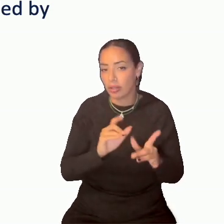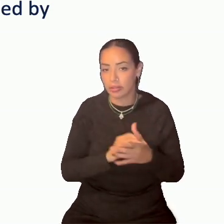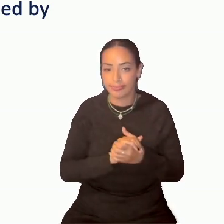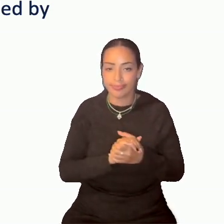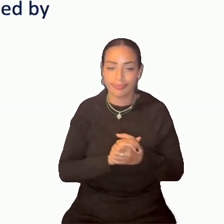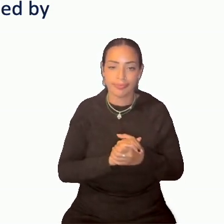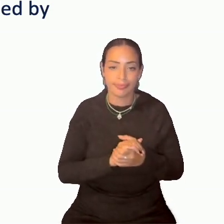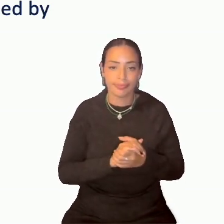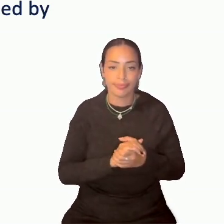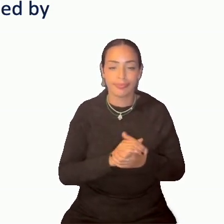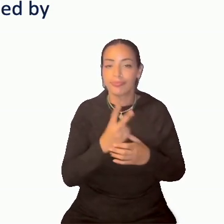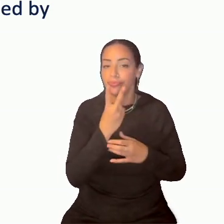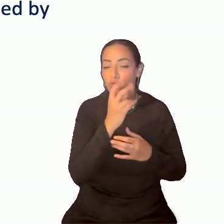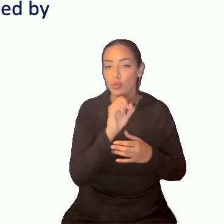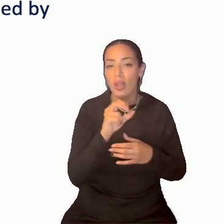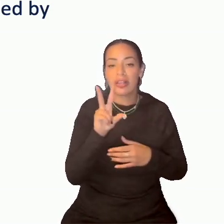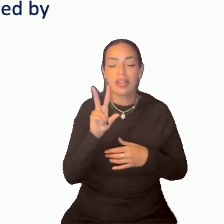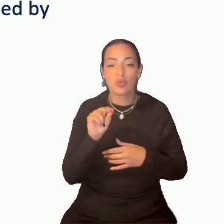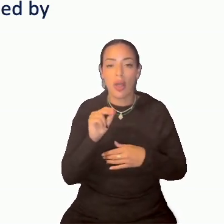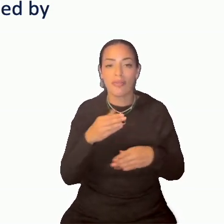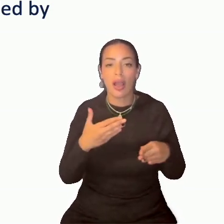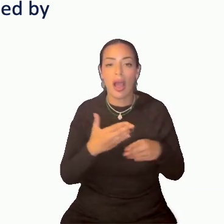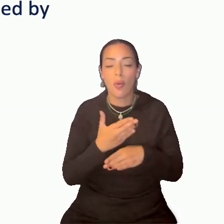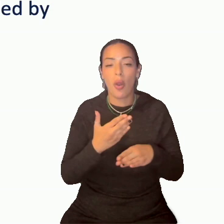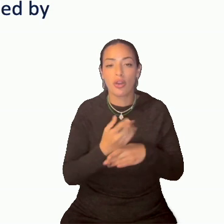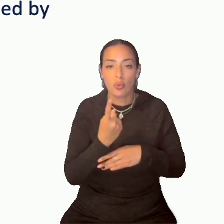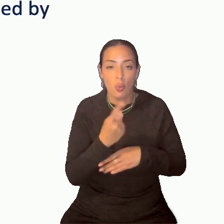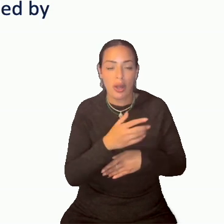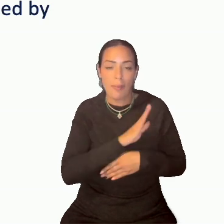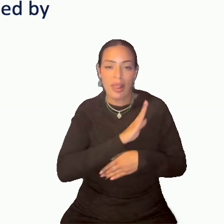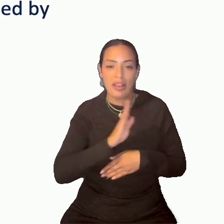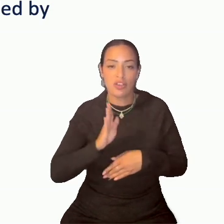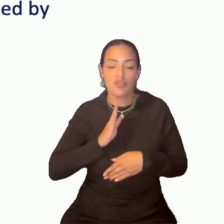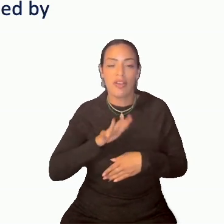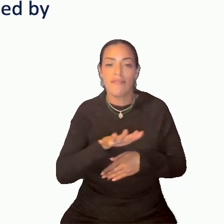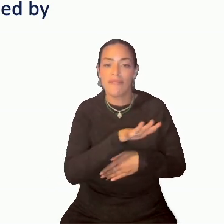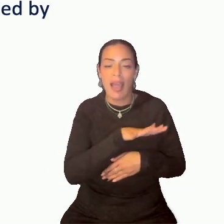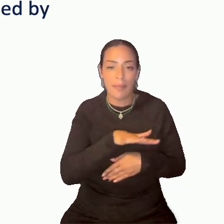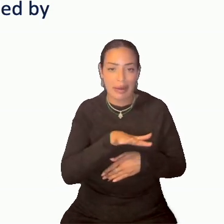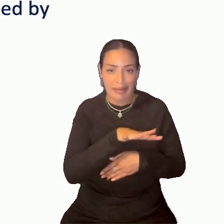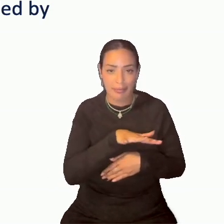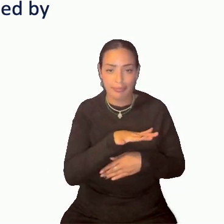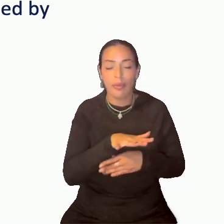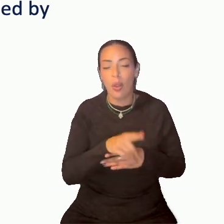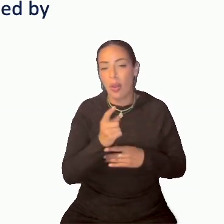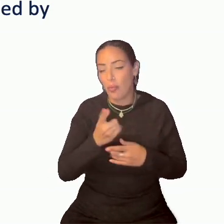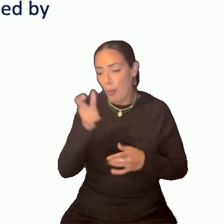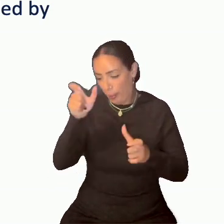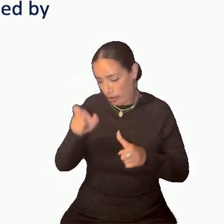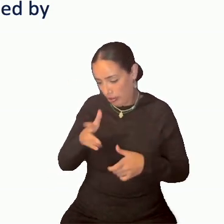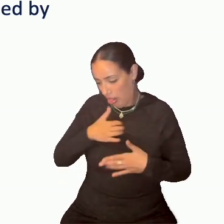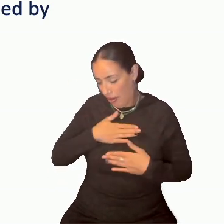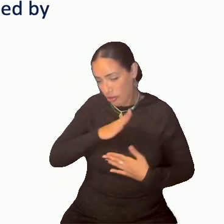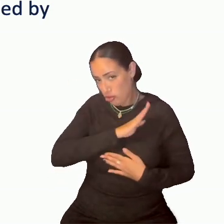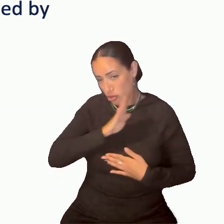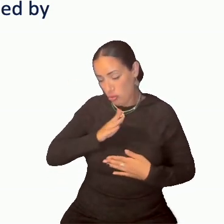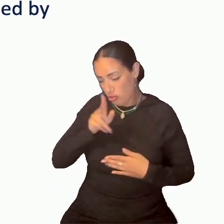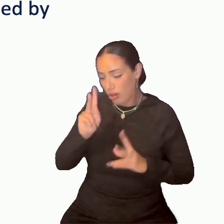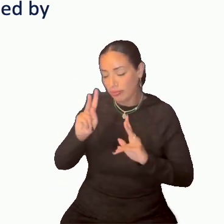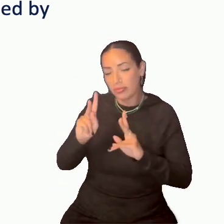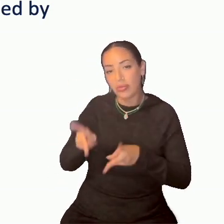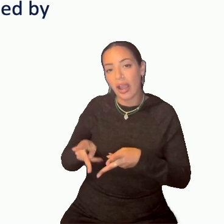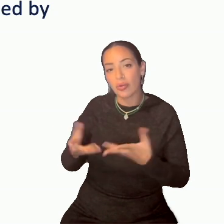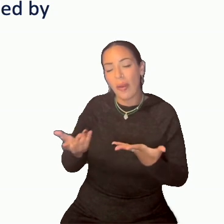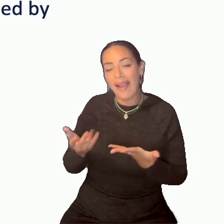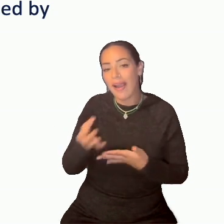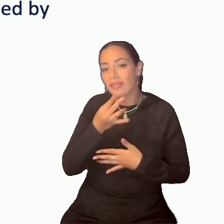this. In 2012, I worked with a bereaved military family whose loved one was killed in Afghanistan. Specifically, I worked with the serving